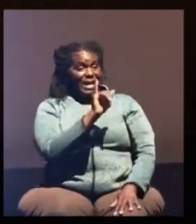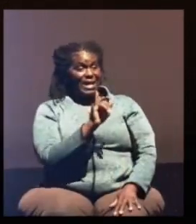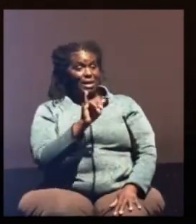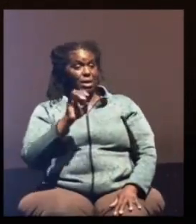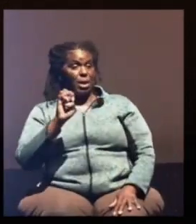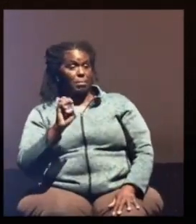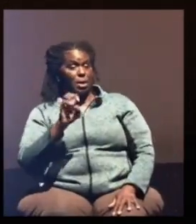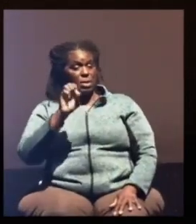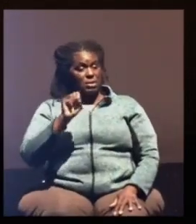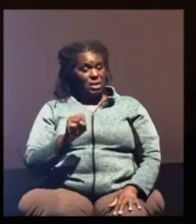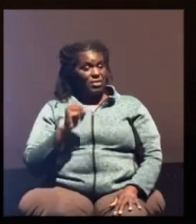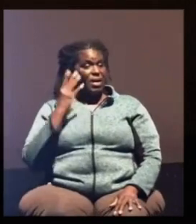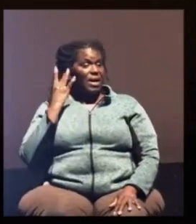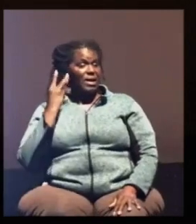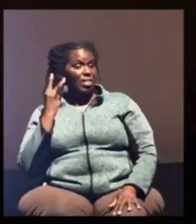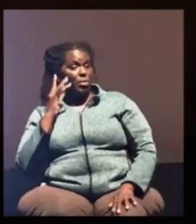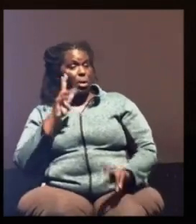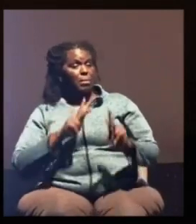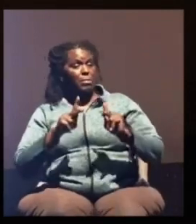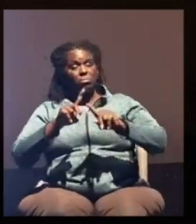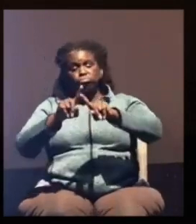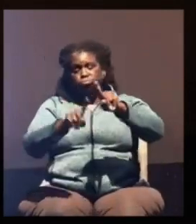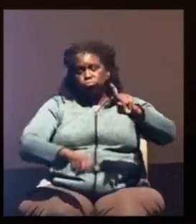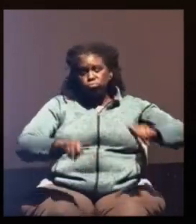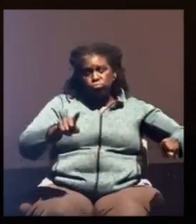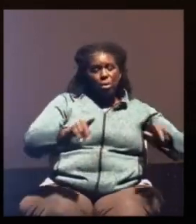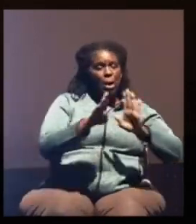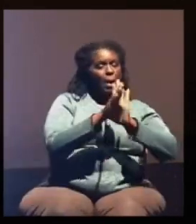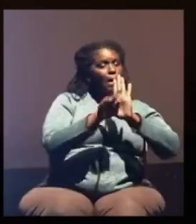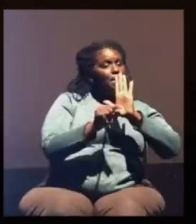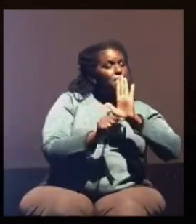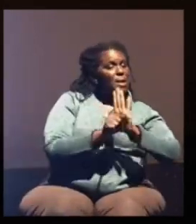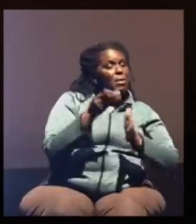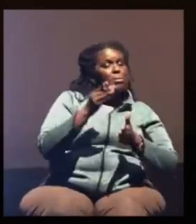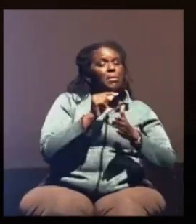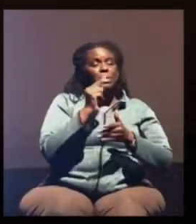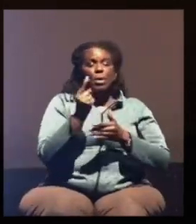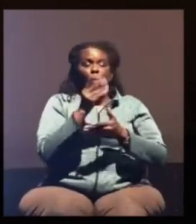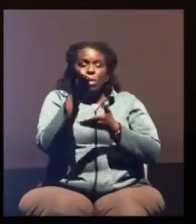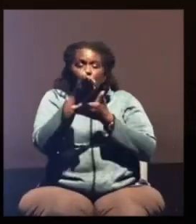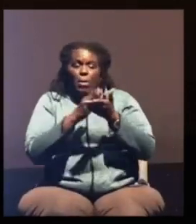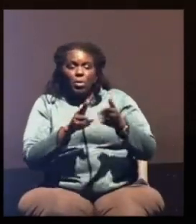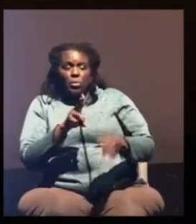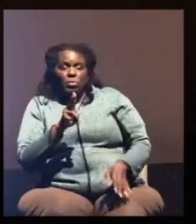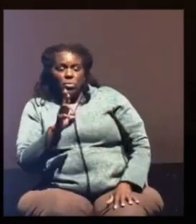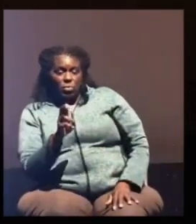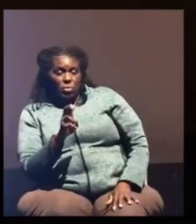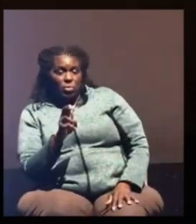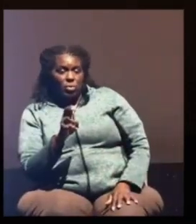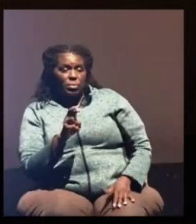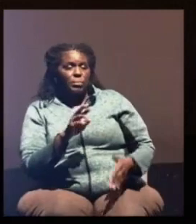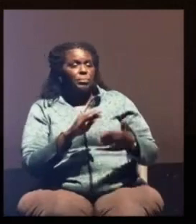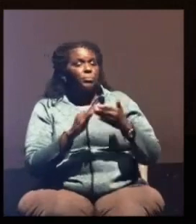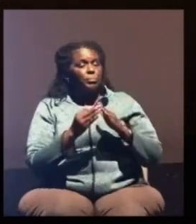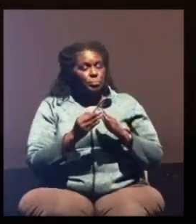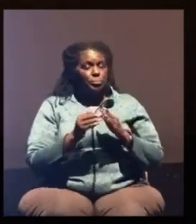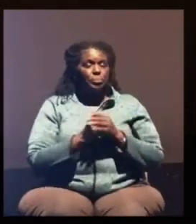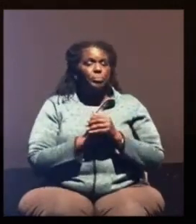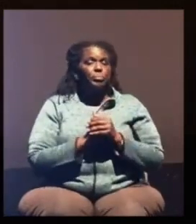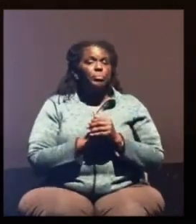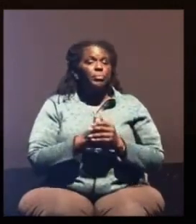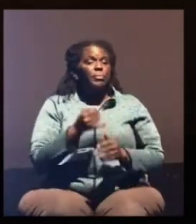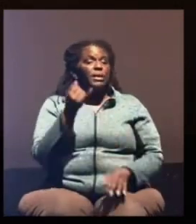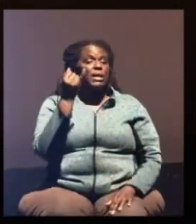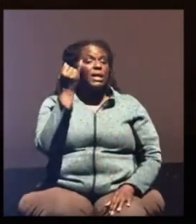Southern California and people of different backgrounds who might not always have been part of the University of Redlands community. So